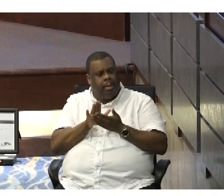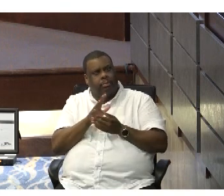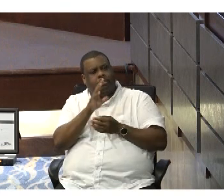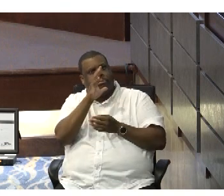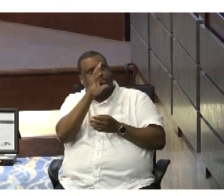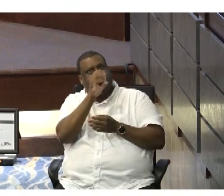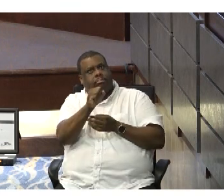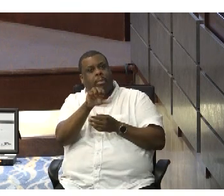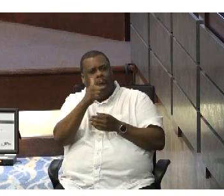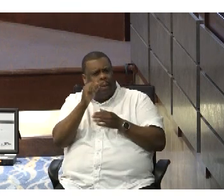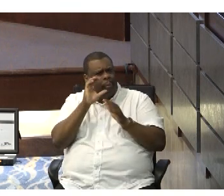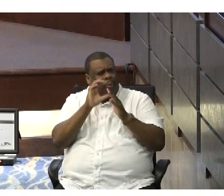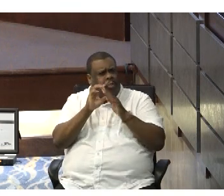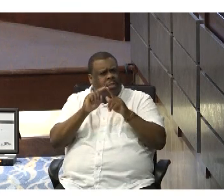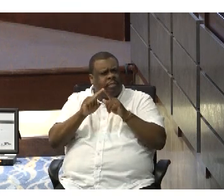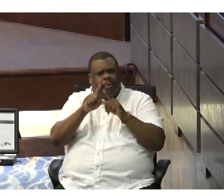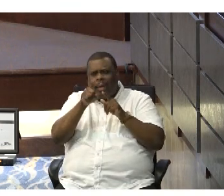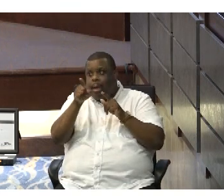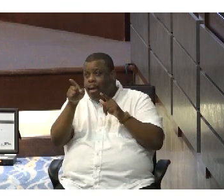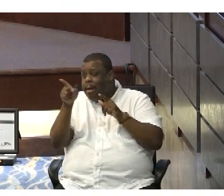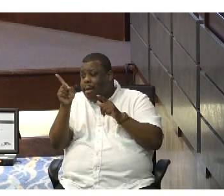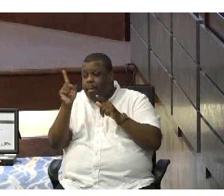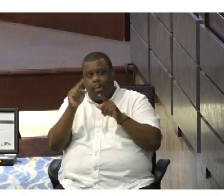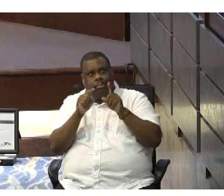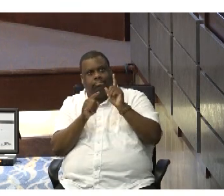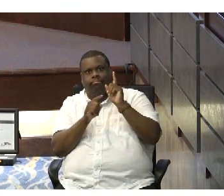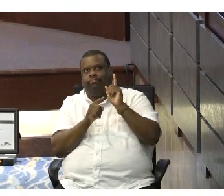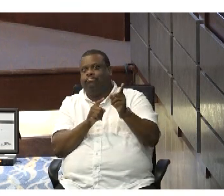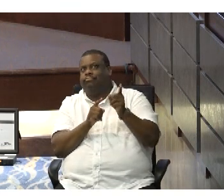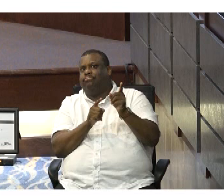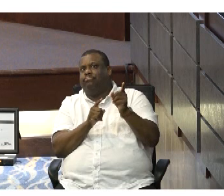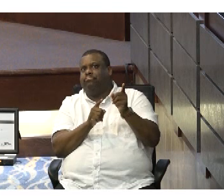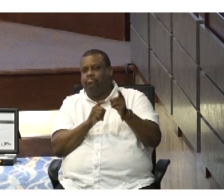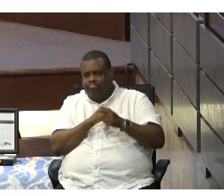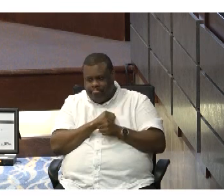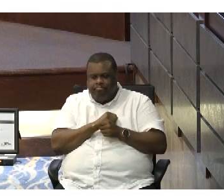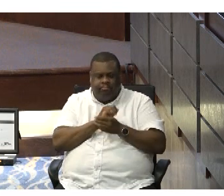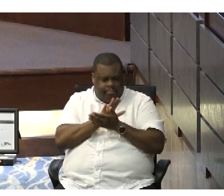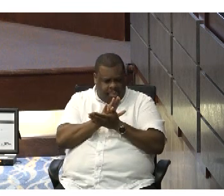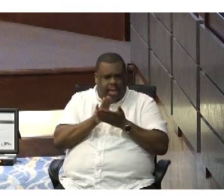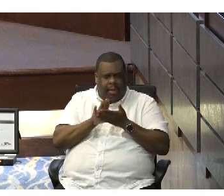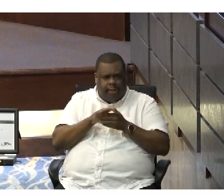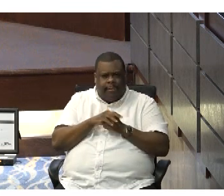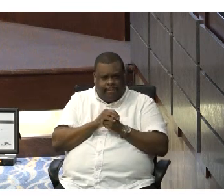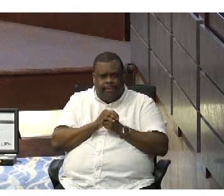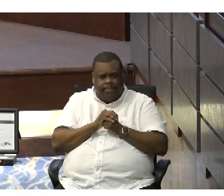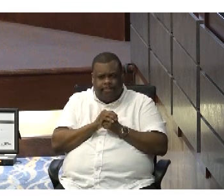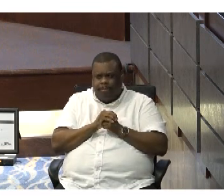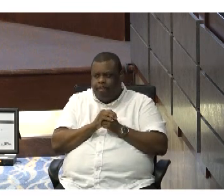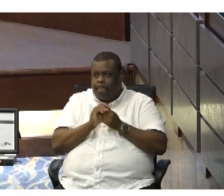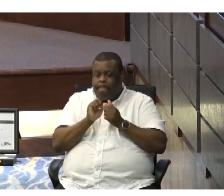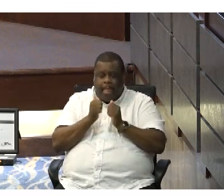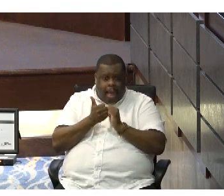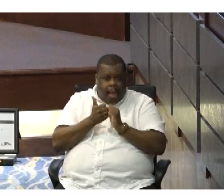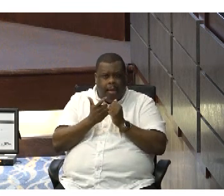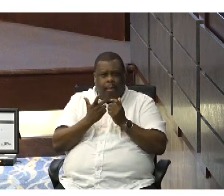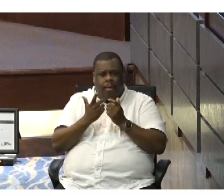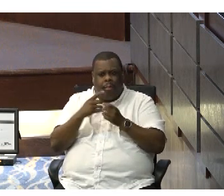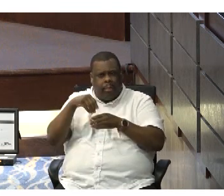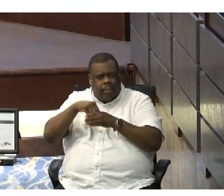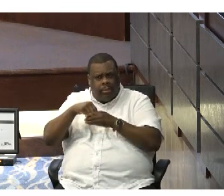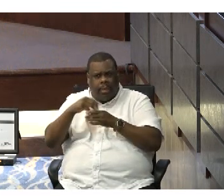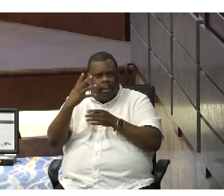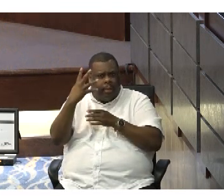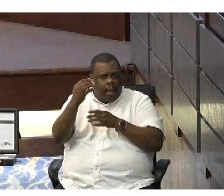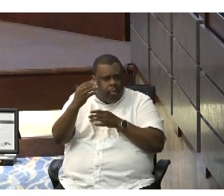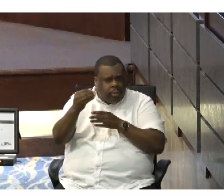an exceptional use of that space and really innovative ideas about how to use both the inside and outside